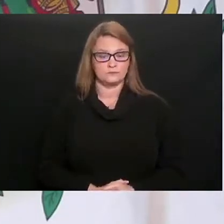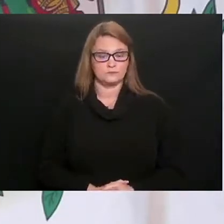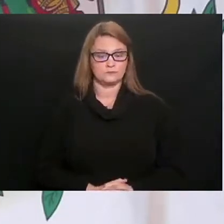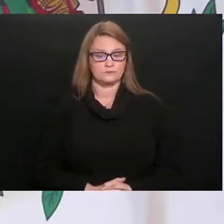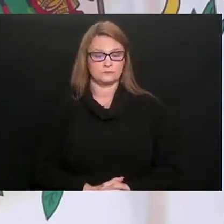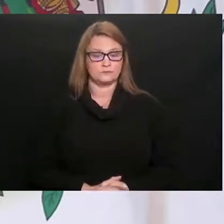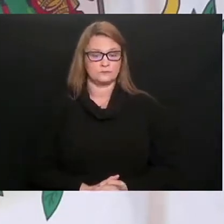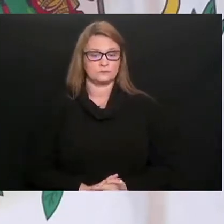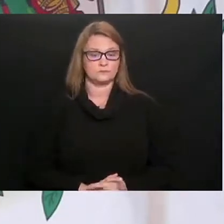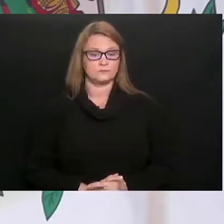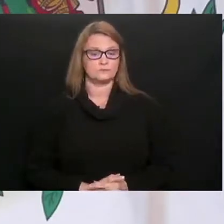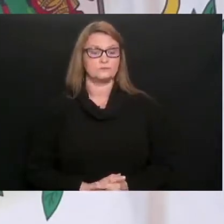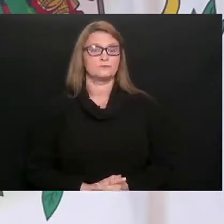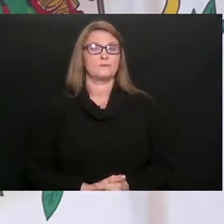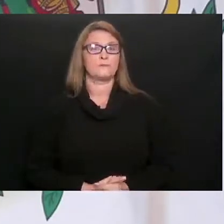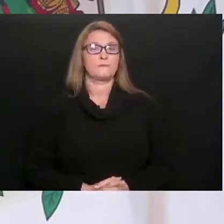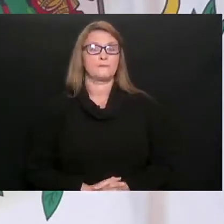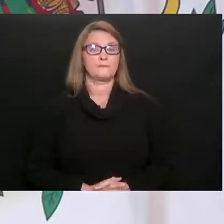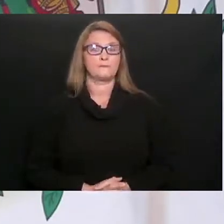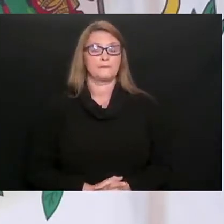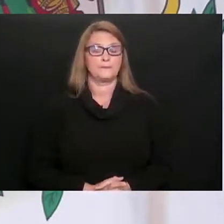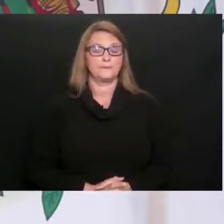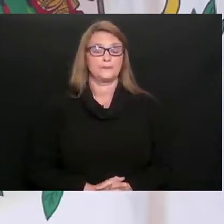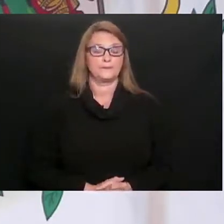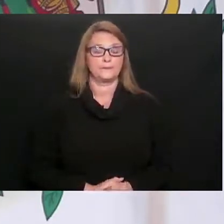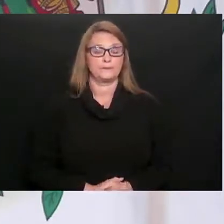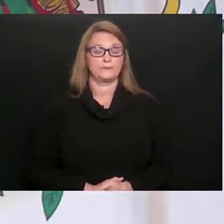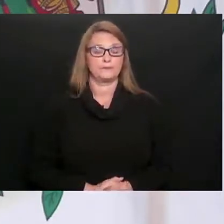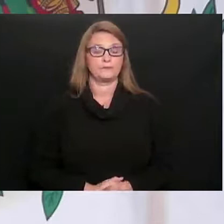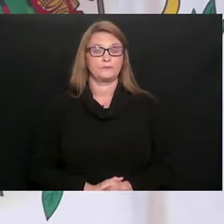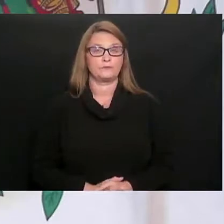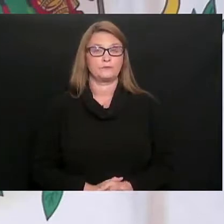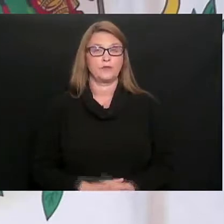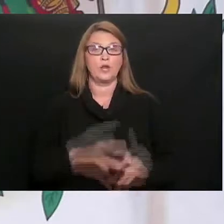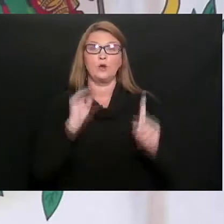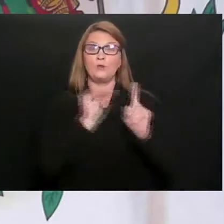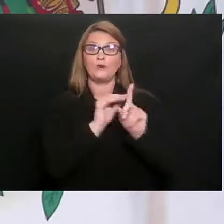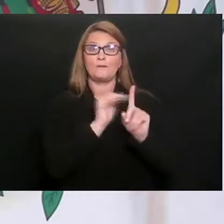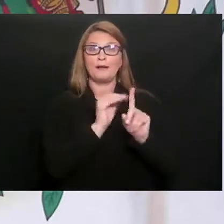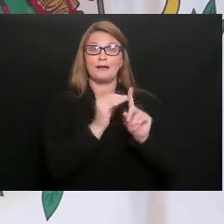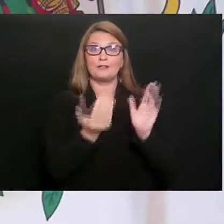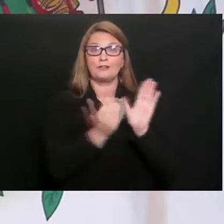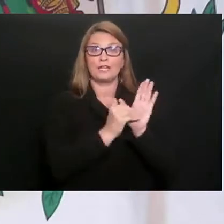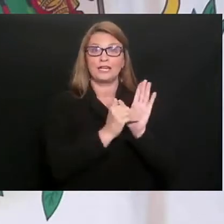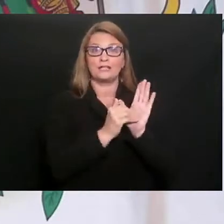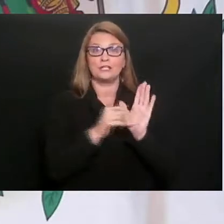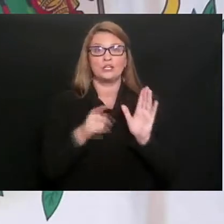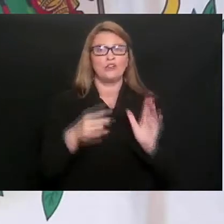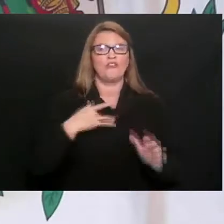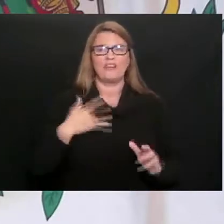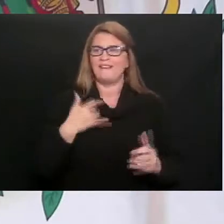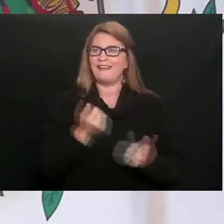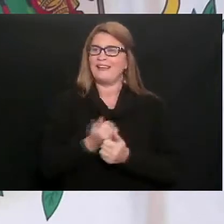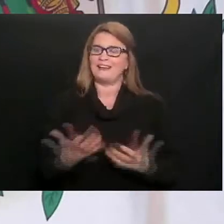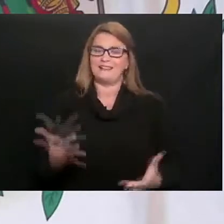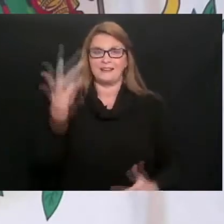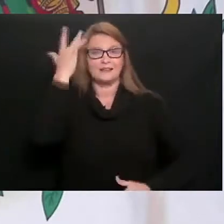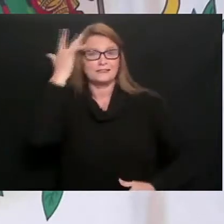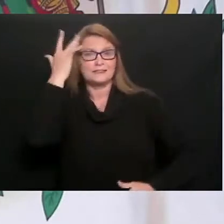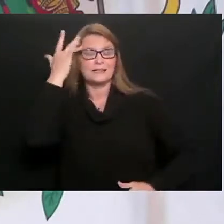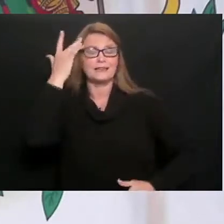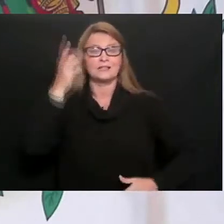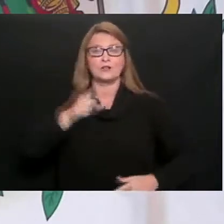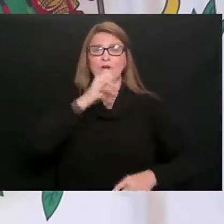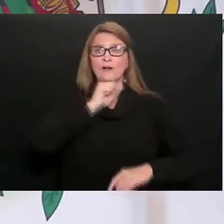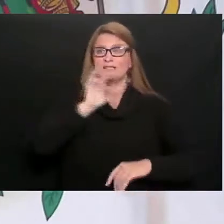Well, I'll get to this in just a second, but you know, as a reminder again, I've told you over and over, if you get any symptoms whatsoever, you're 65 years